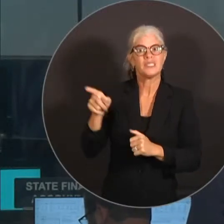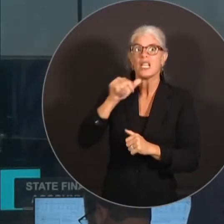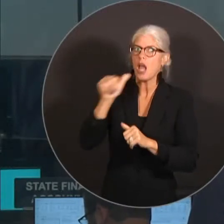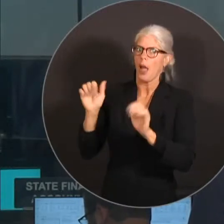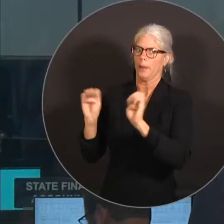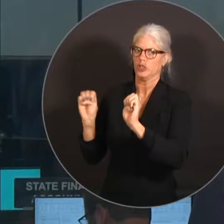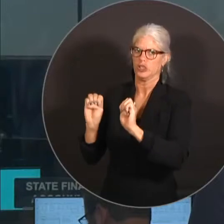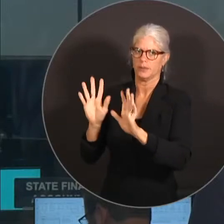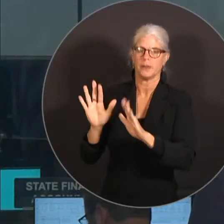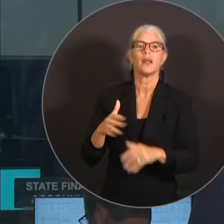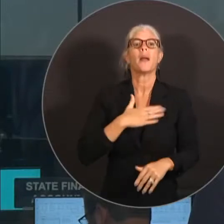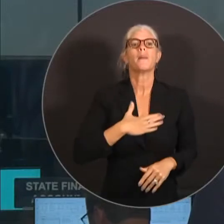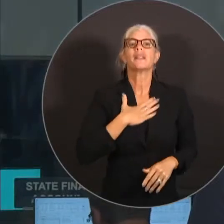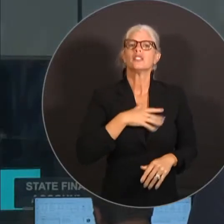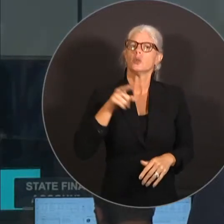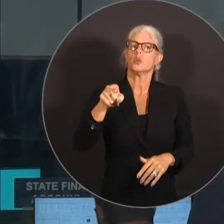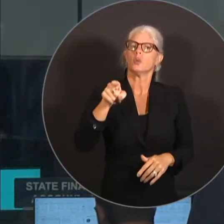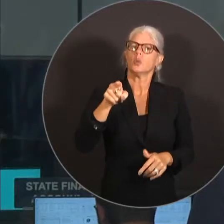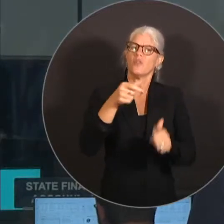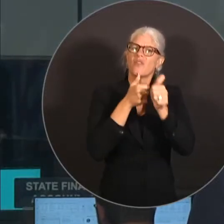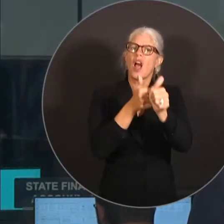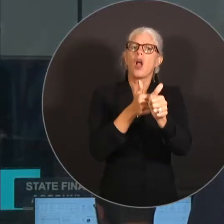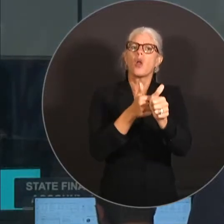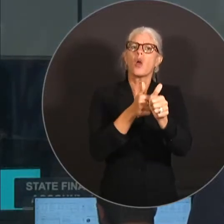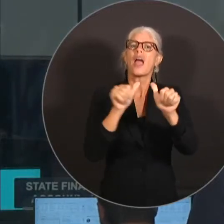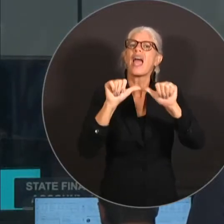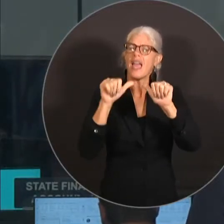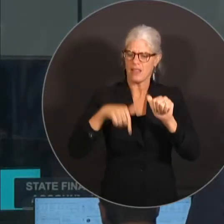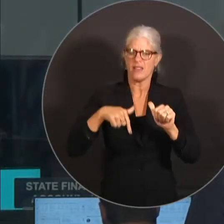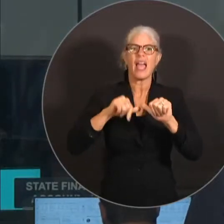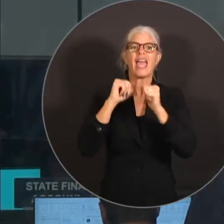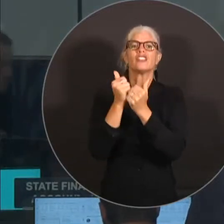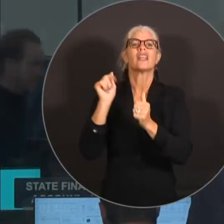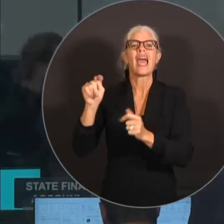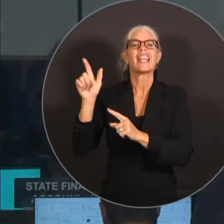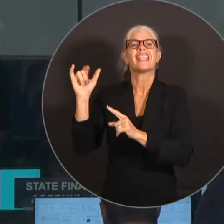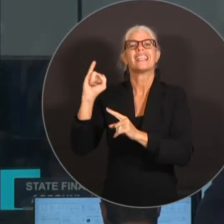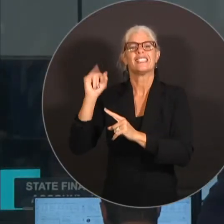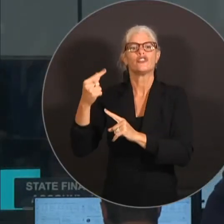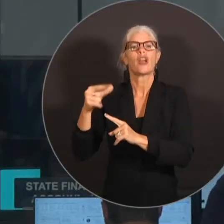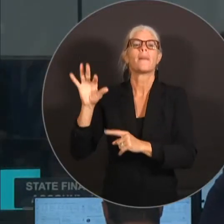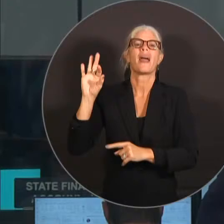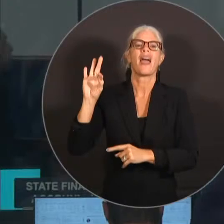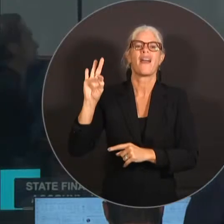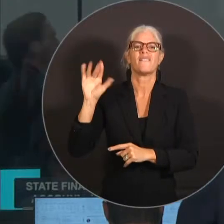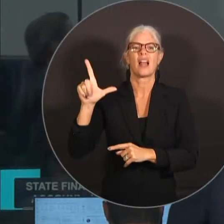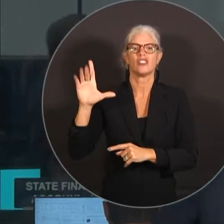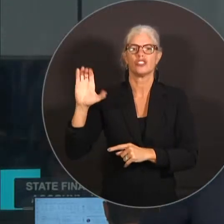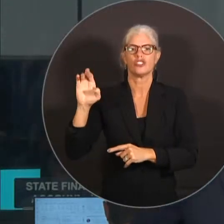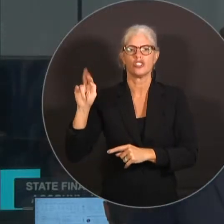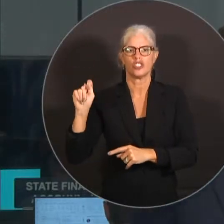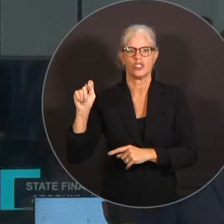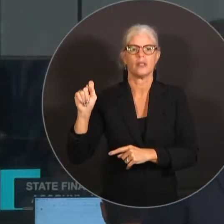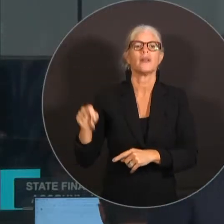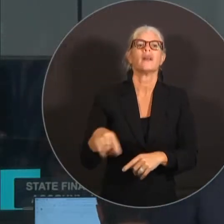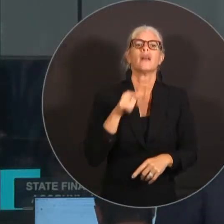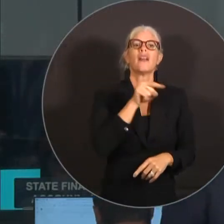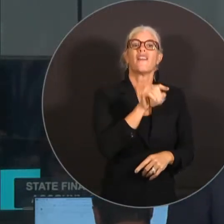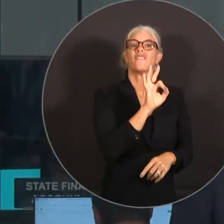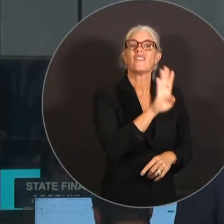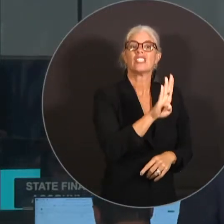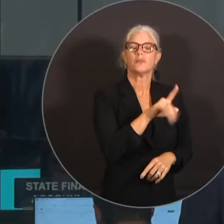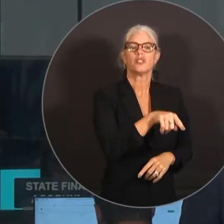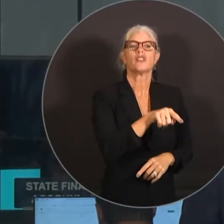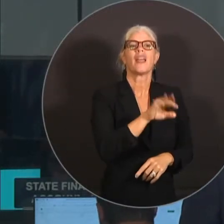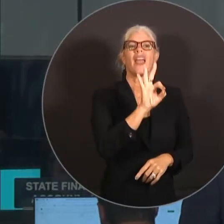Please follow the agency on X and Instagram at FLSERT and on Facebook at FDEM. That is the best way to go